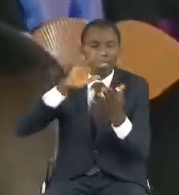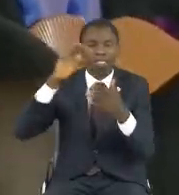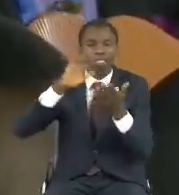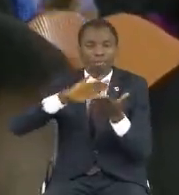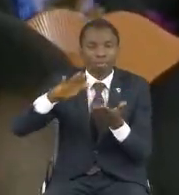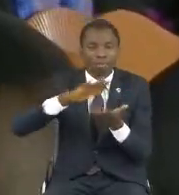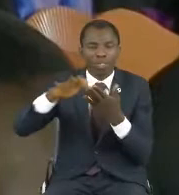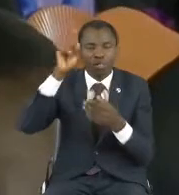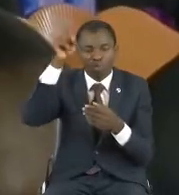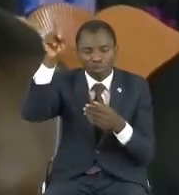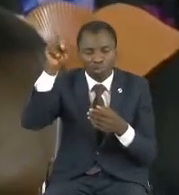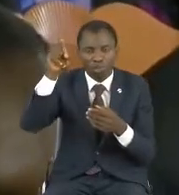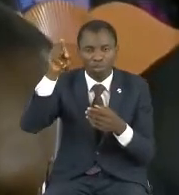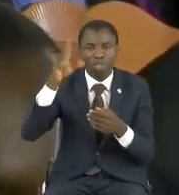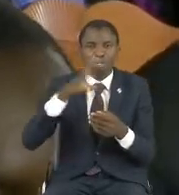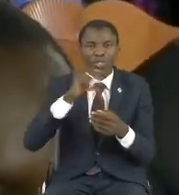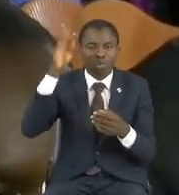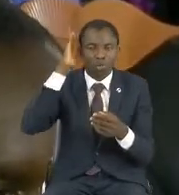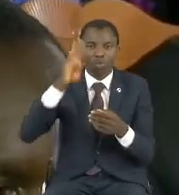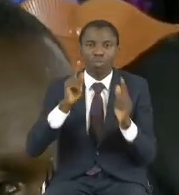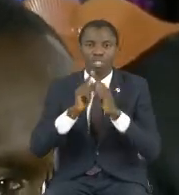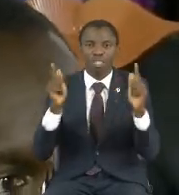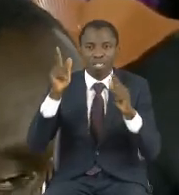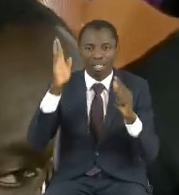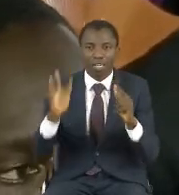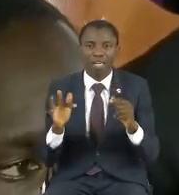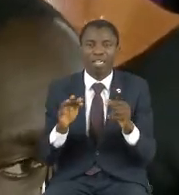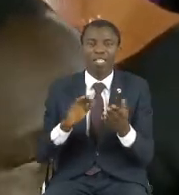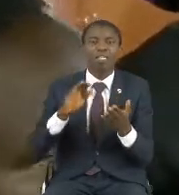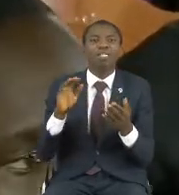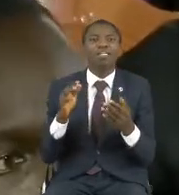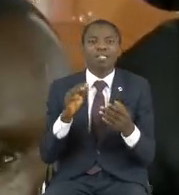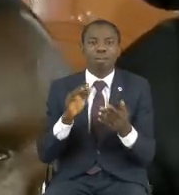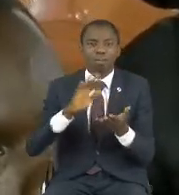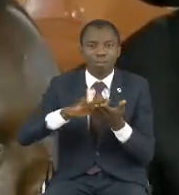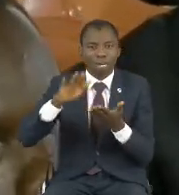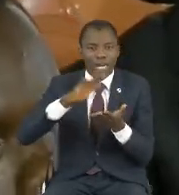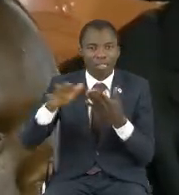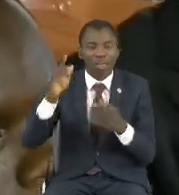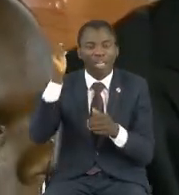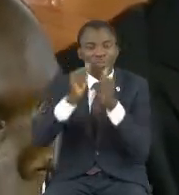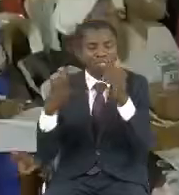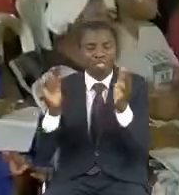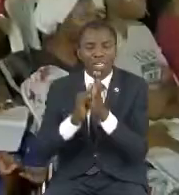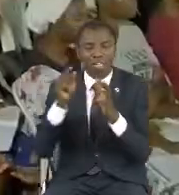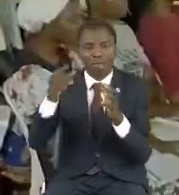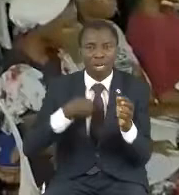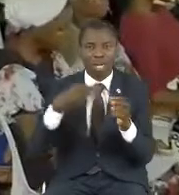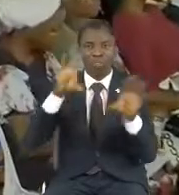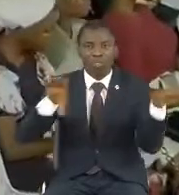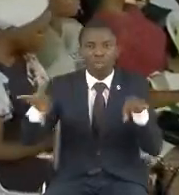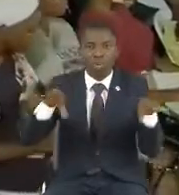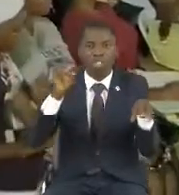You'll be favorably pardoned everything you've done in Jesus' name.